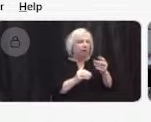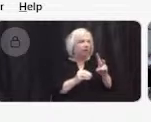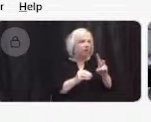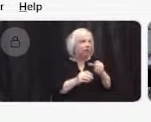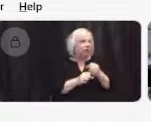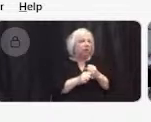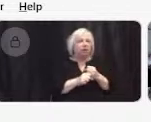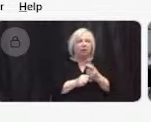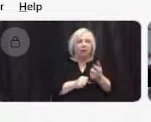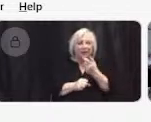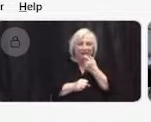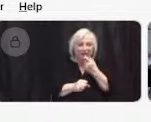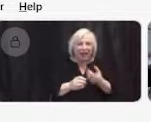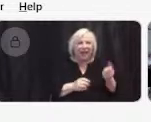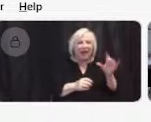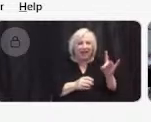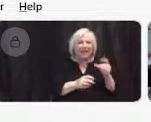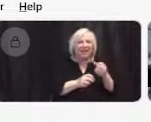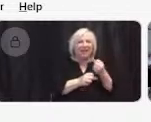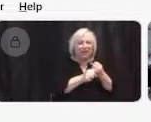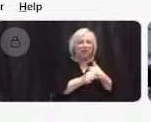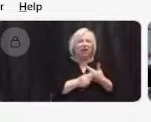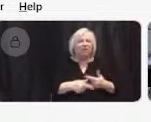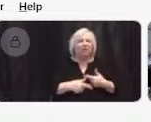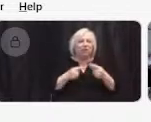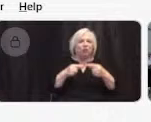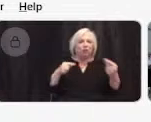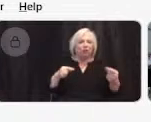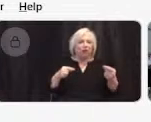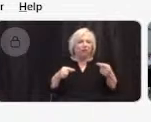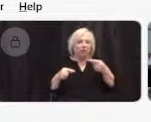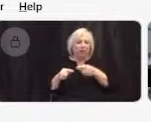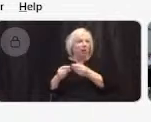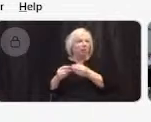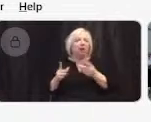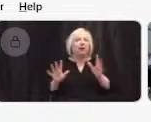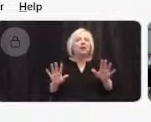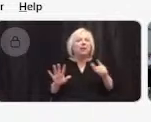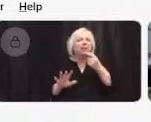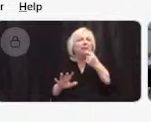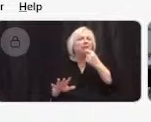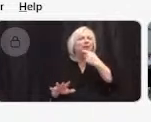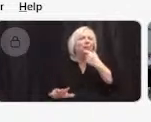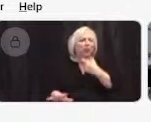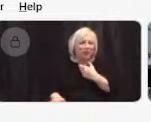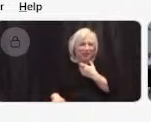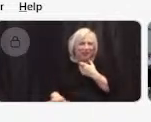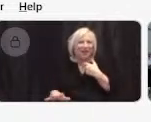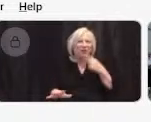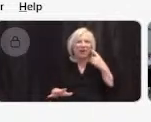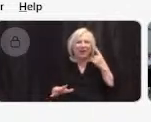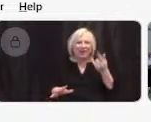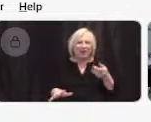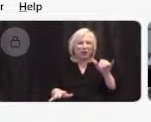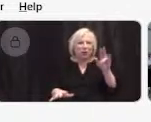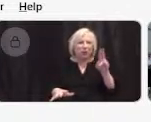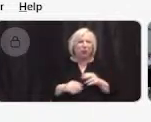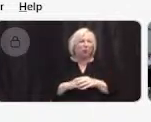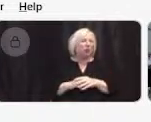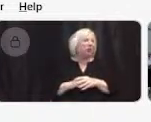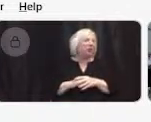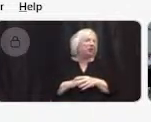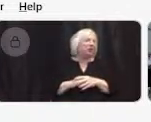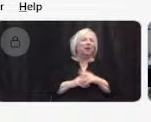A little over 18 years I've lived across the street from this property. Could you please pull the microphone down so we can hear you, please? Okay. Thank you.